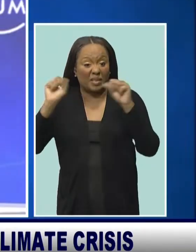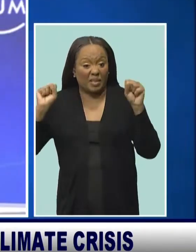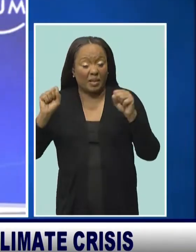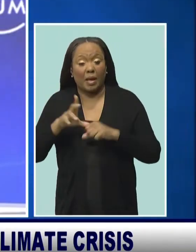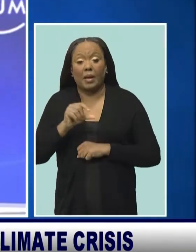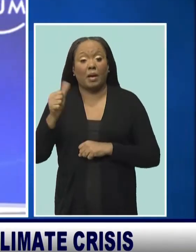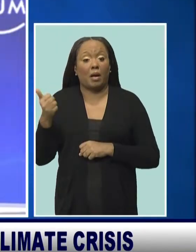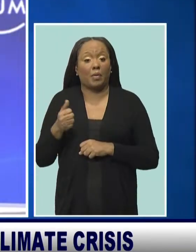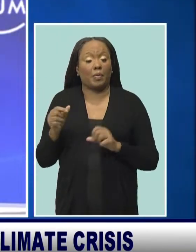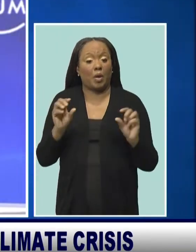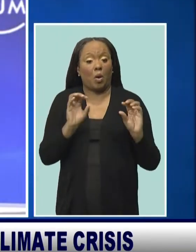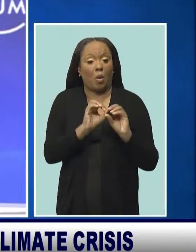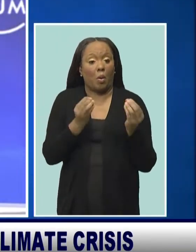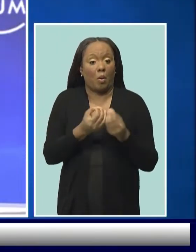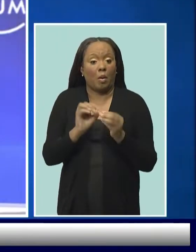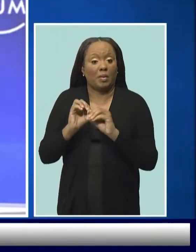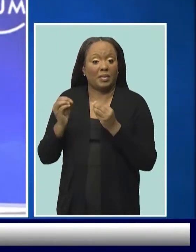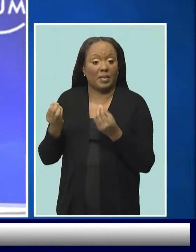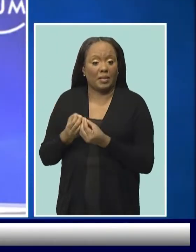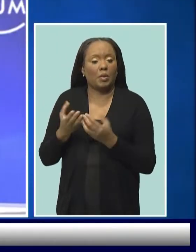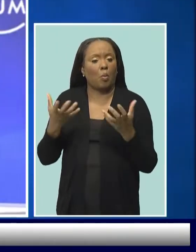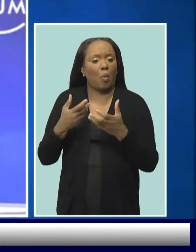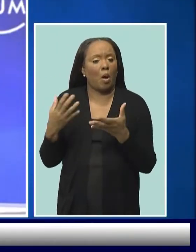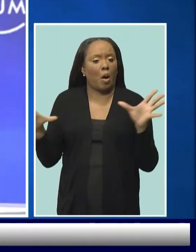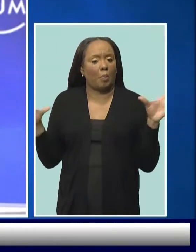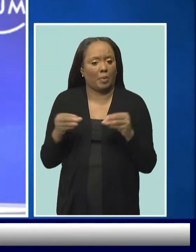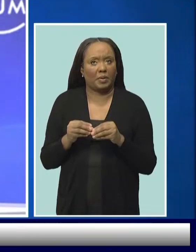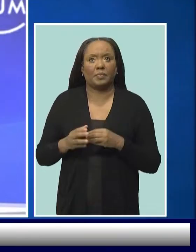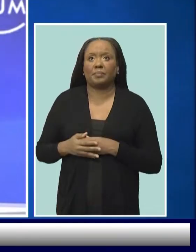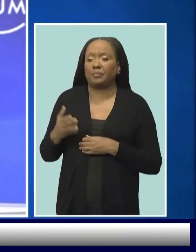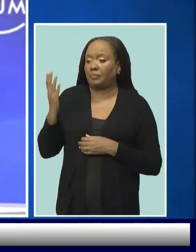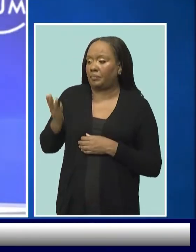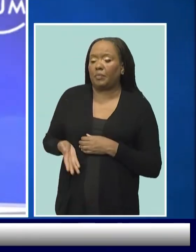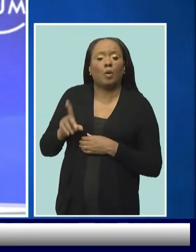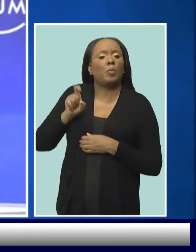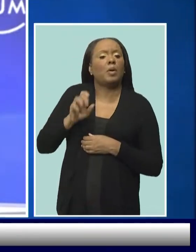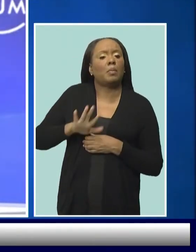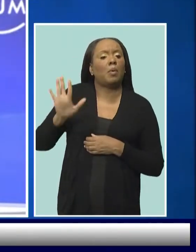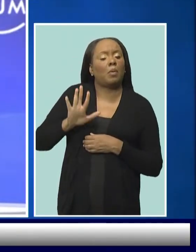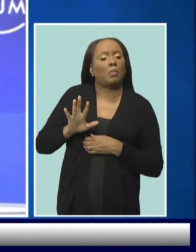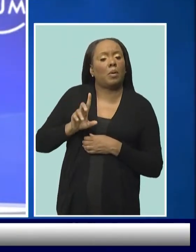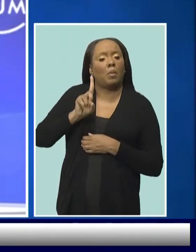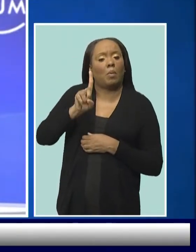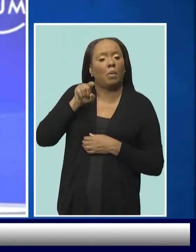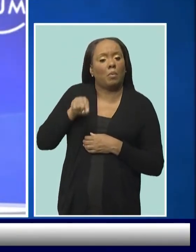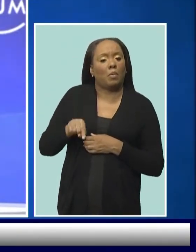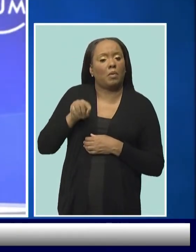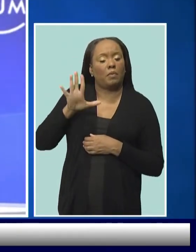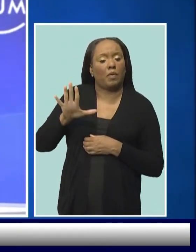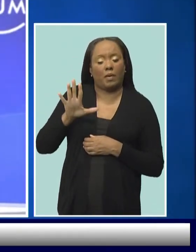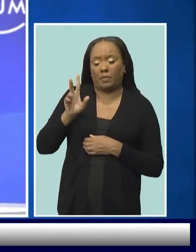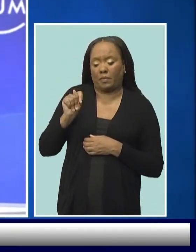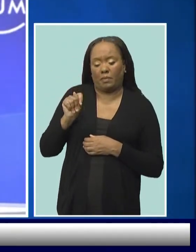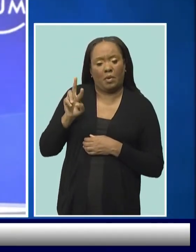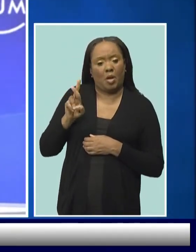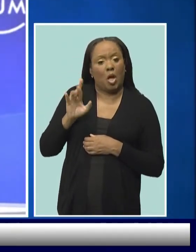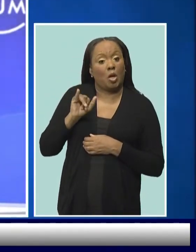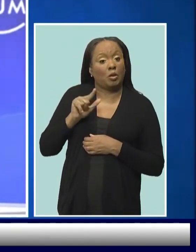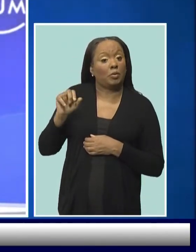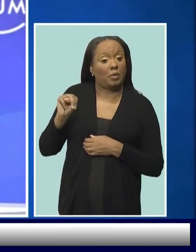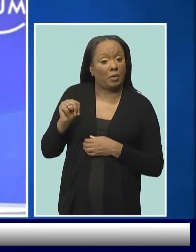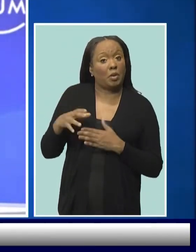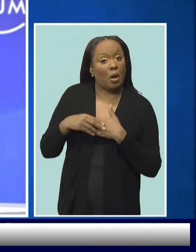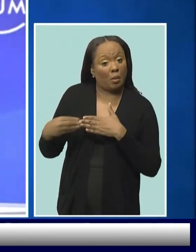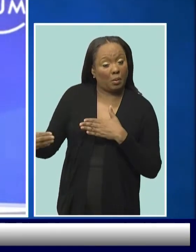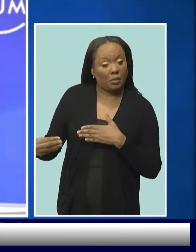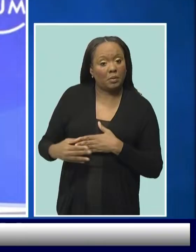funding that is probably needed will be about $1.5 trillion. which means that if we can raise at